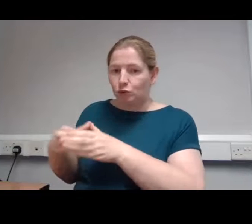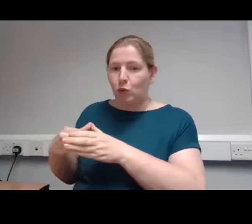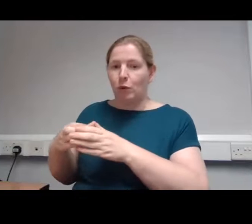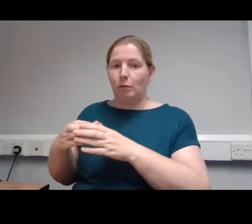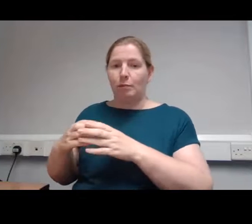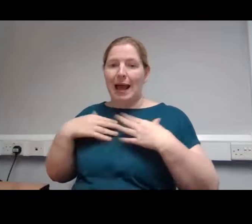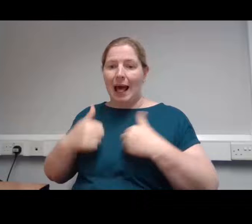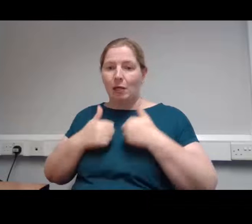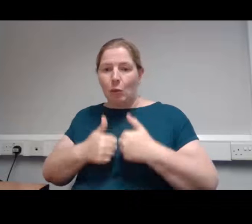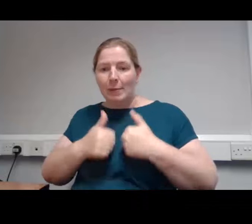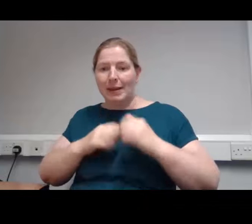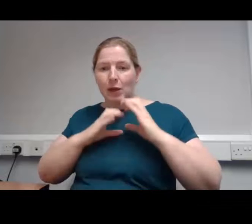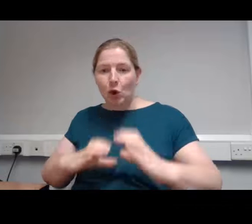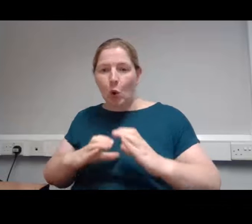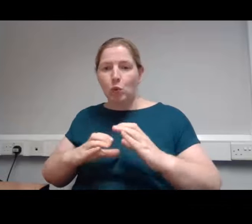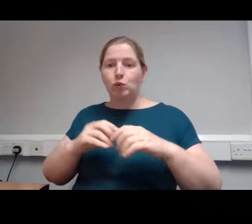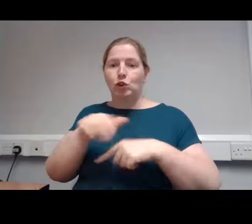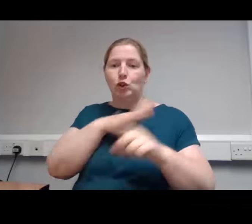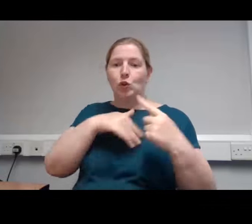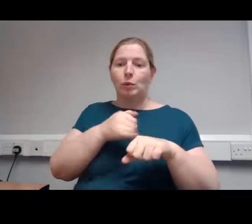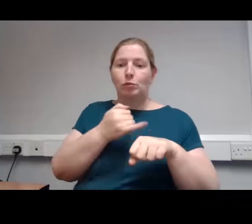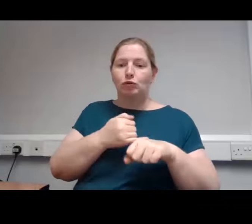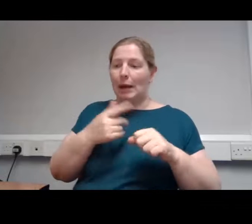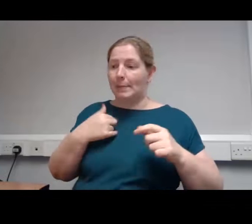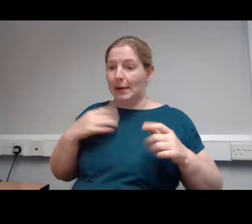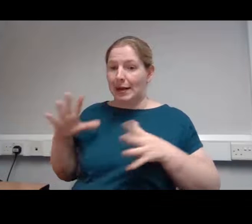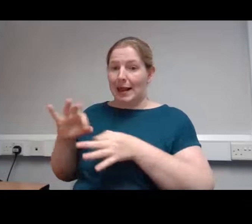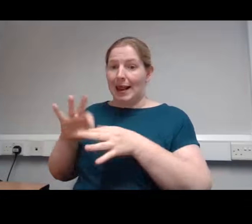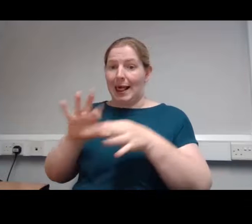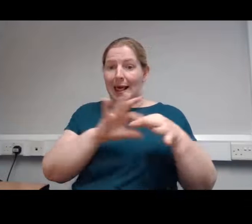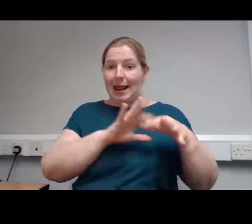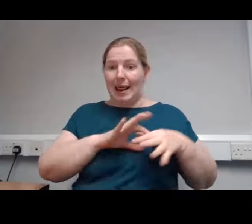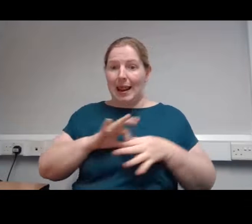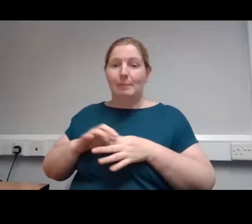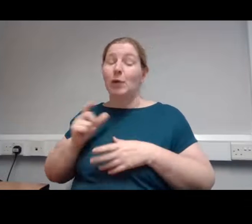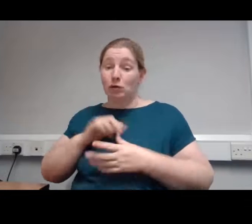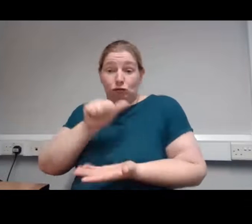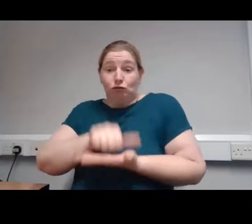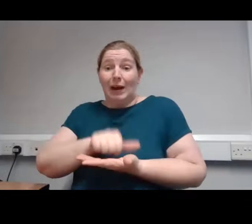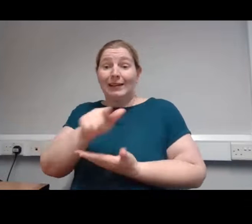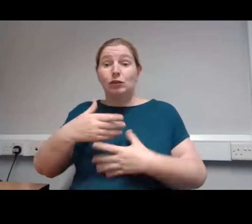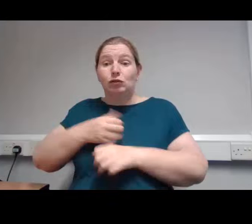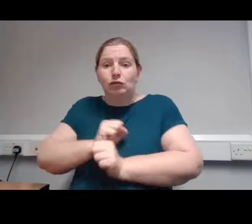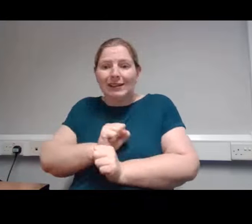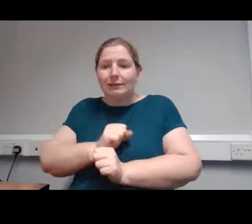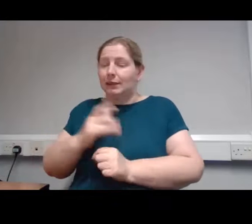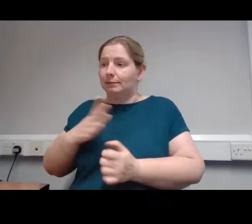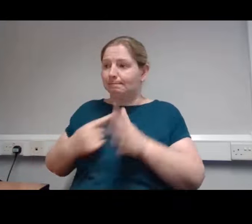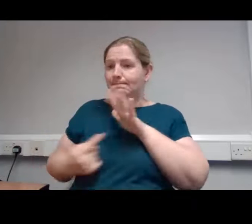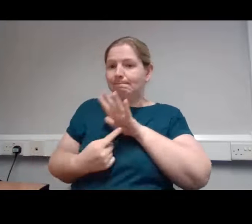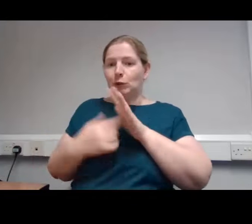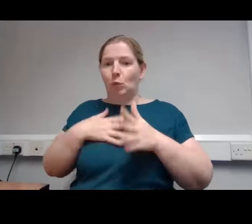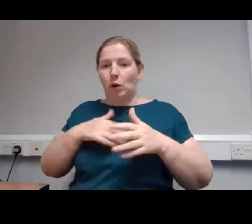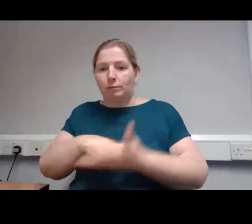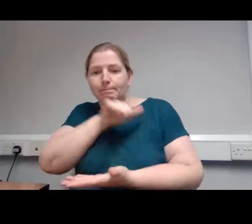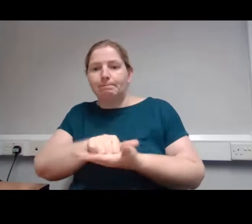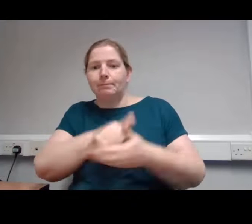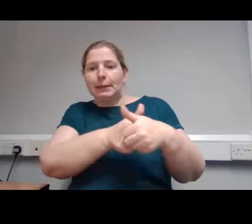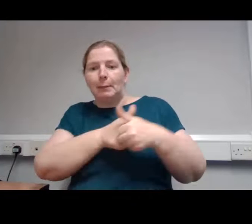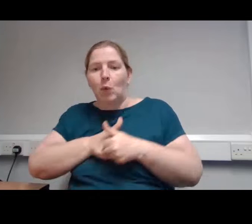coaches really working in this area, because it is stressful, and it's really important that people are supported in the best way that we can.